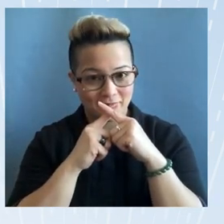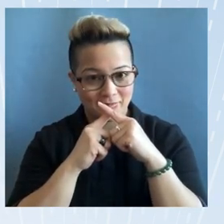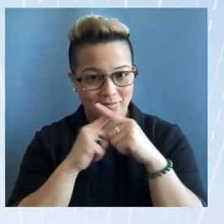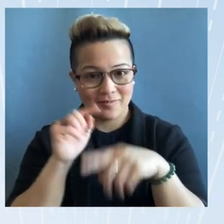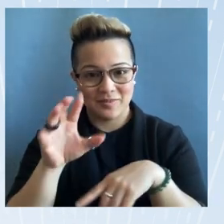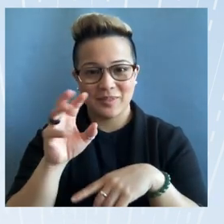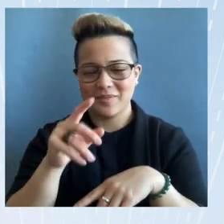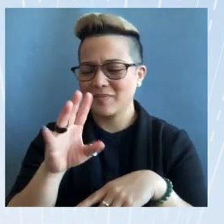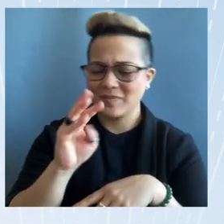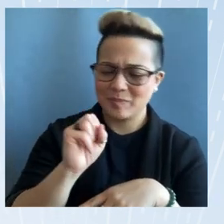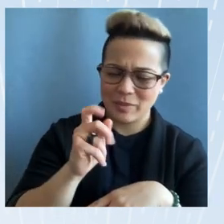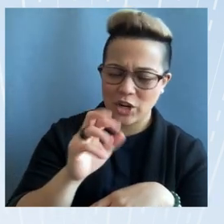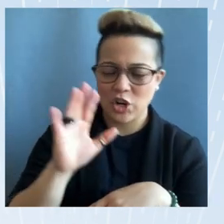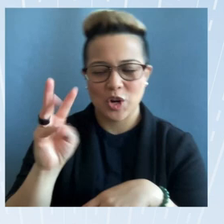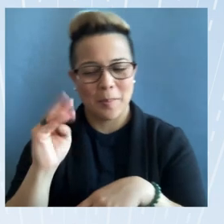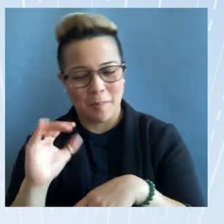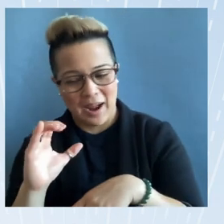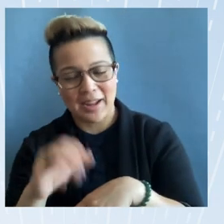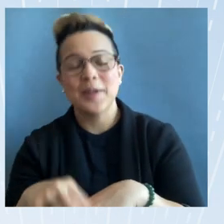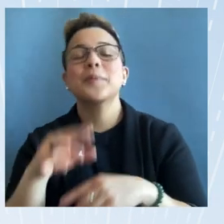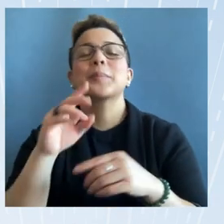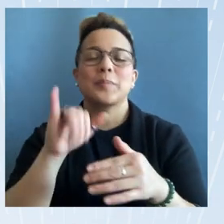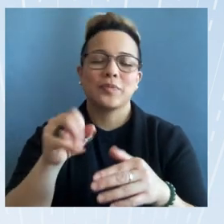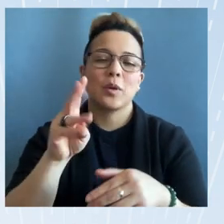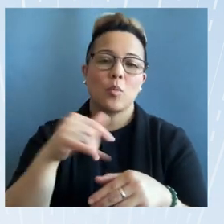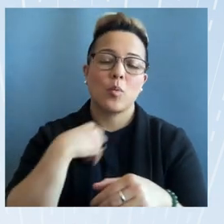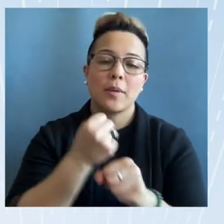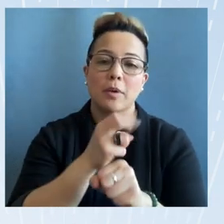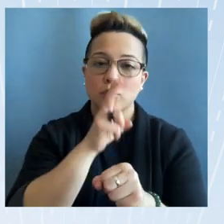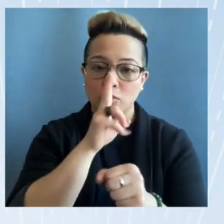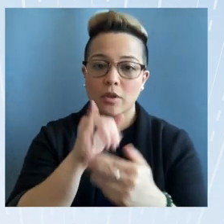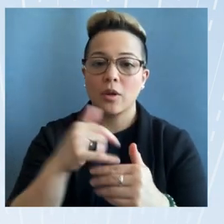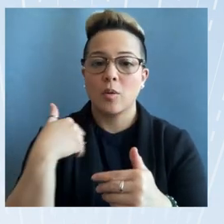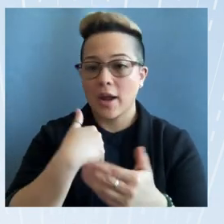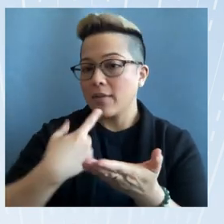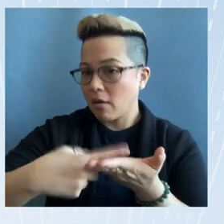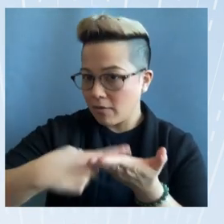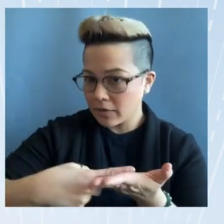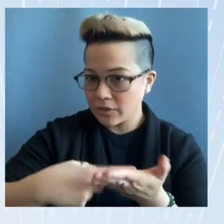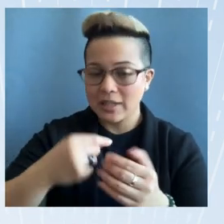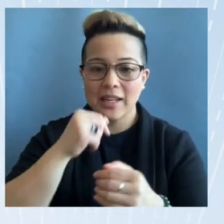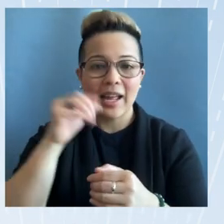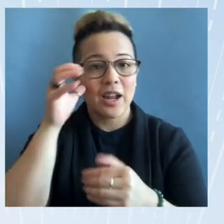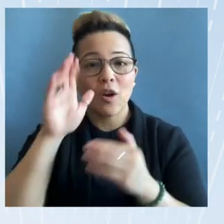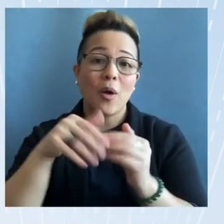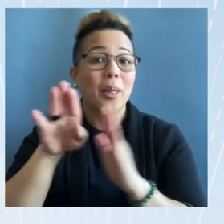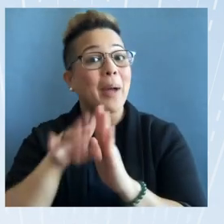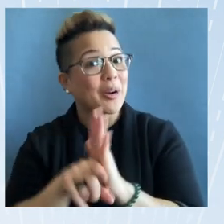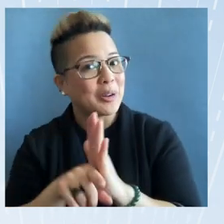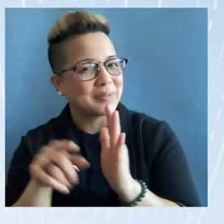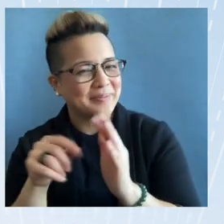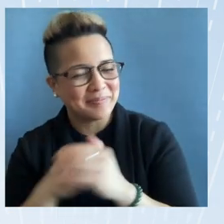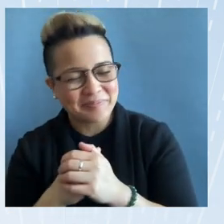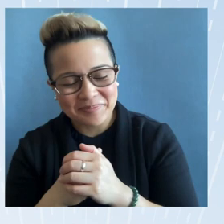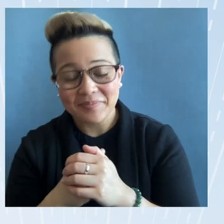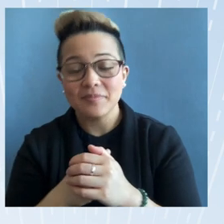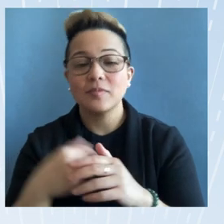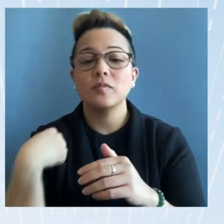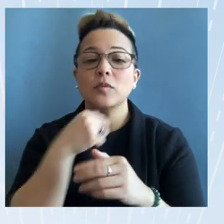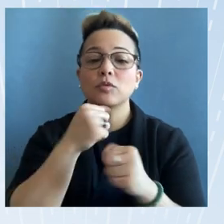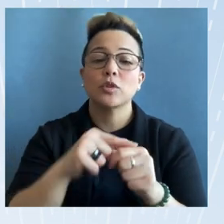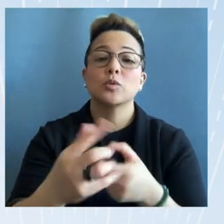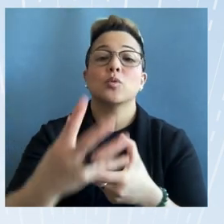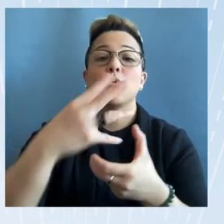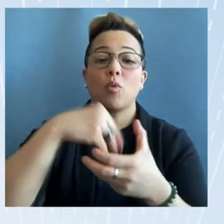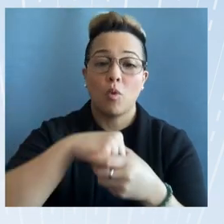your mic, and that way we can make sure that we are having a conversation and not hearing all the background. So we will try to